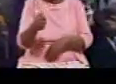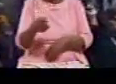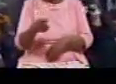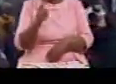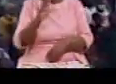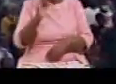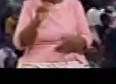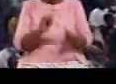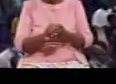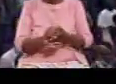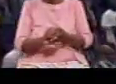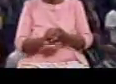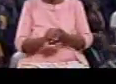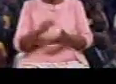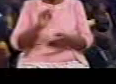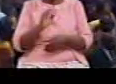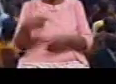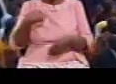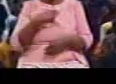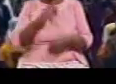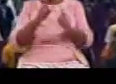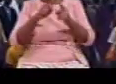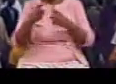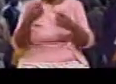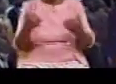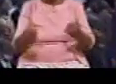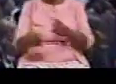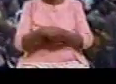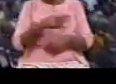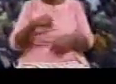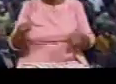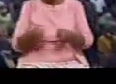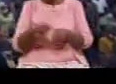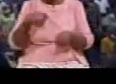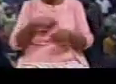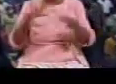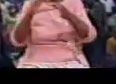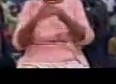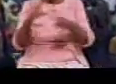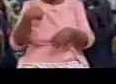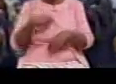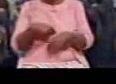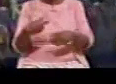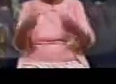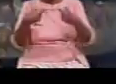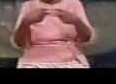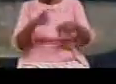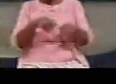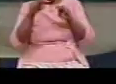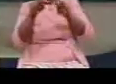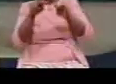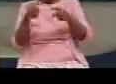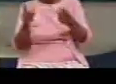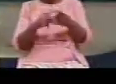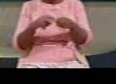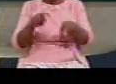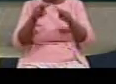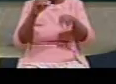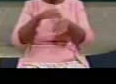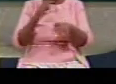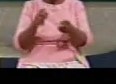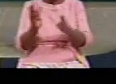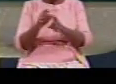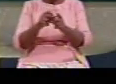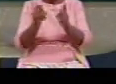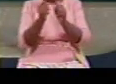speaking to today. And as we connect, you look at me, I look at you, and then we look at the world together.